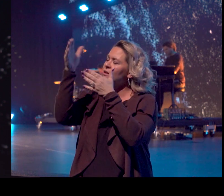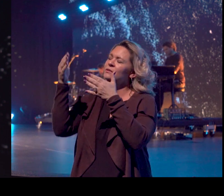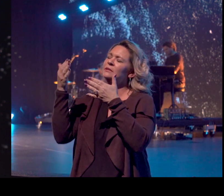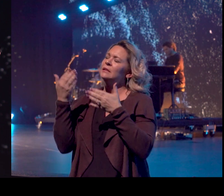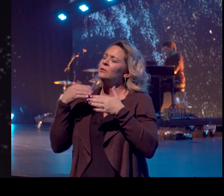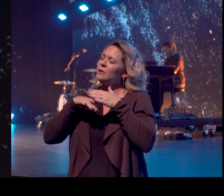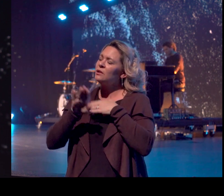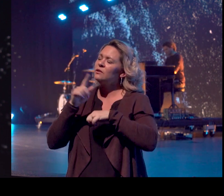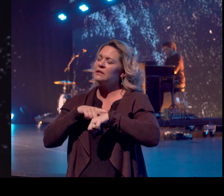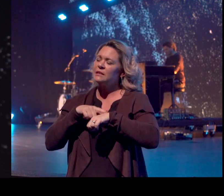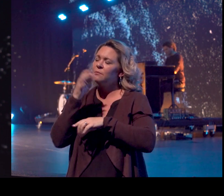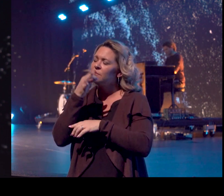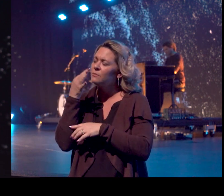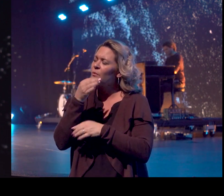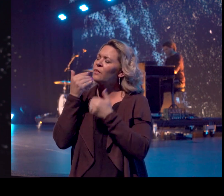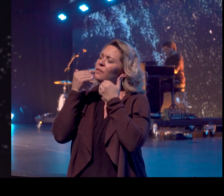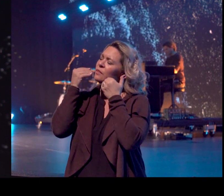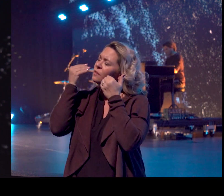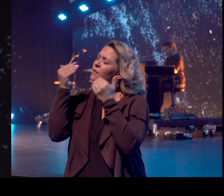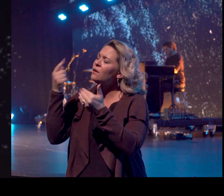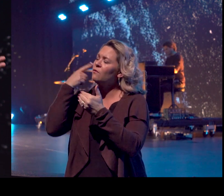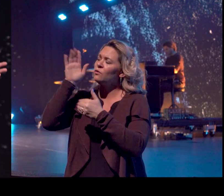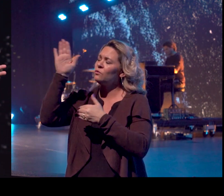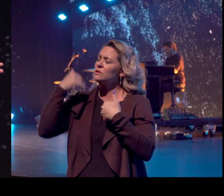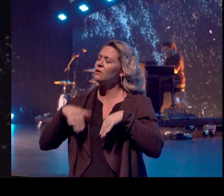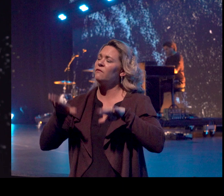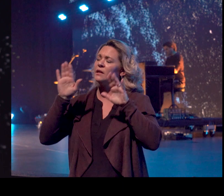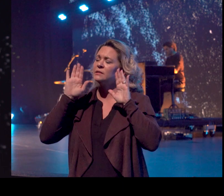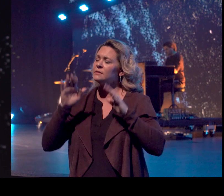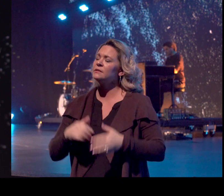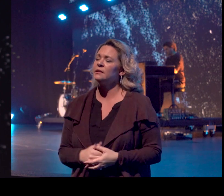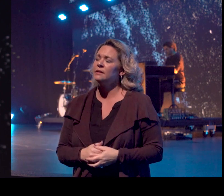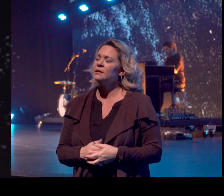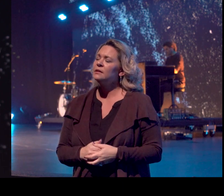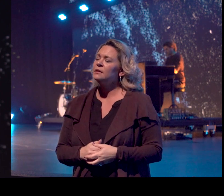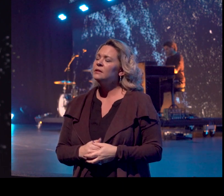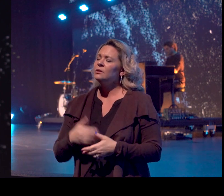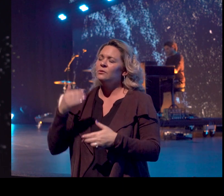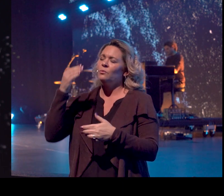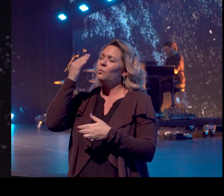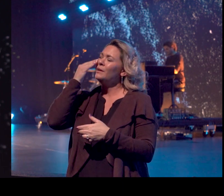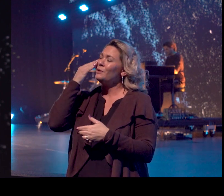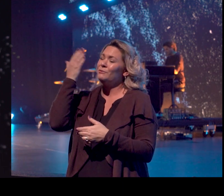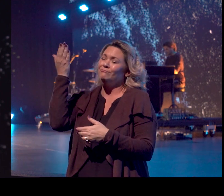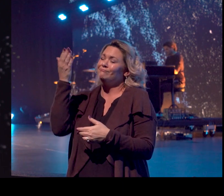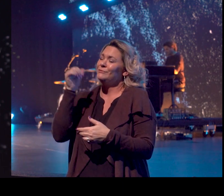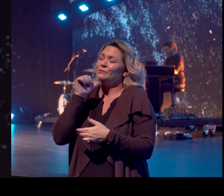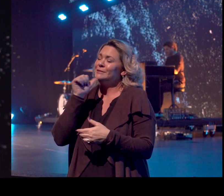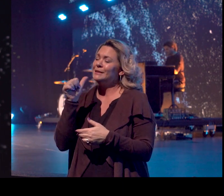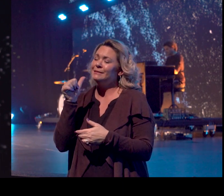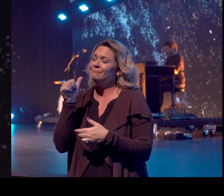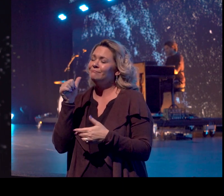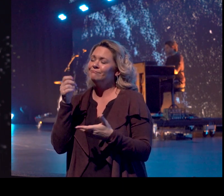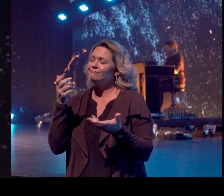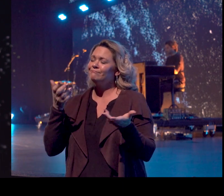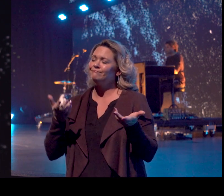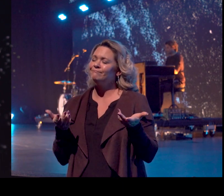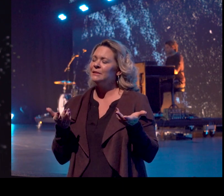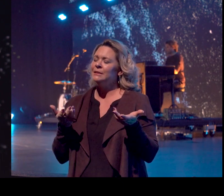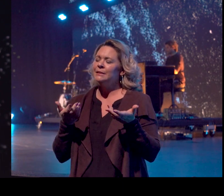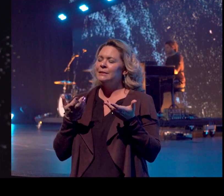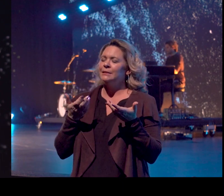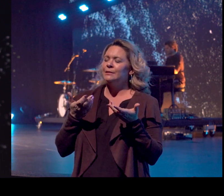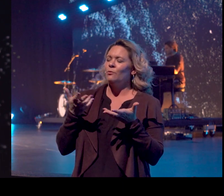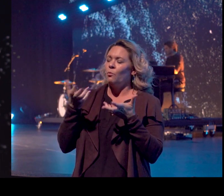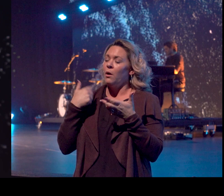this time of communion, we just want to say thank you for your sacrifice. Lord, we know you didn't make it so that